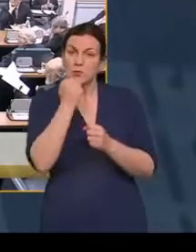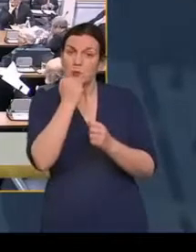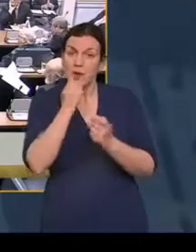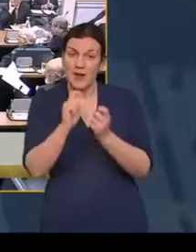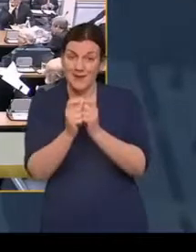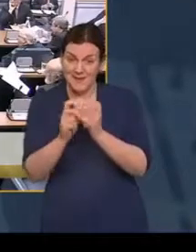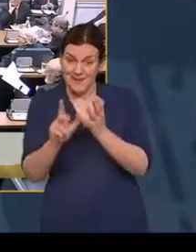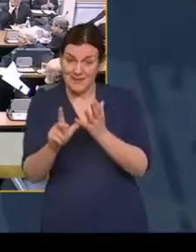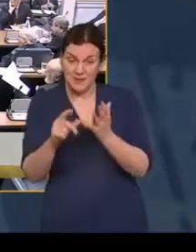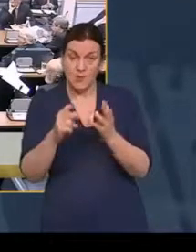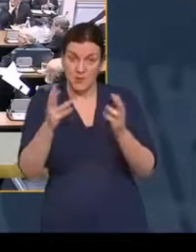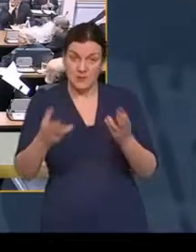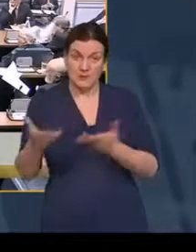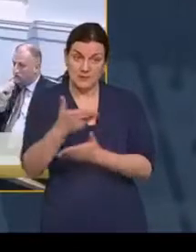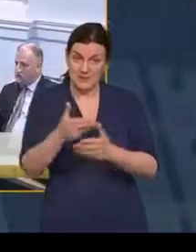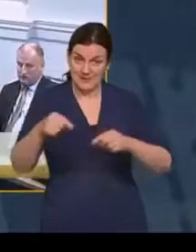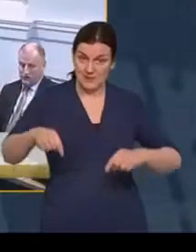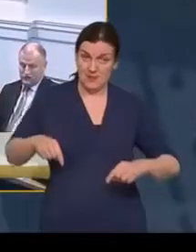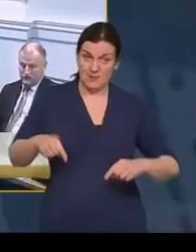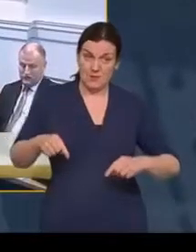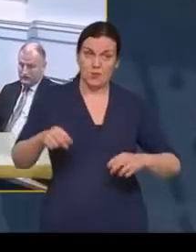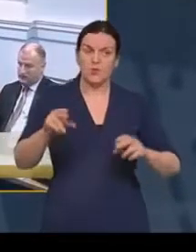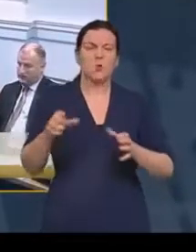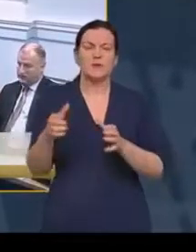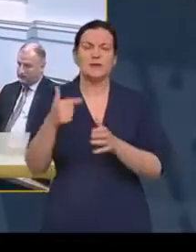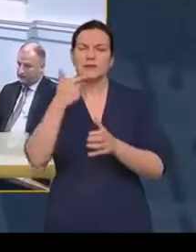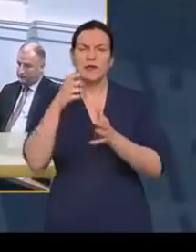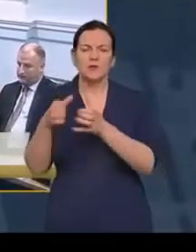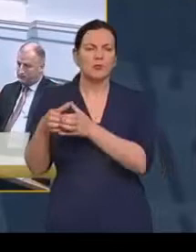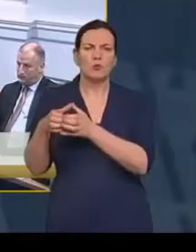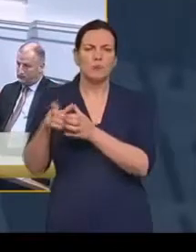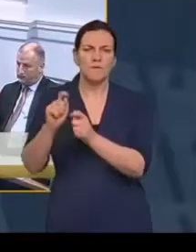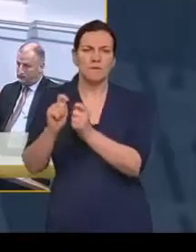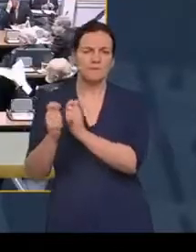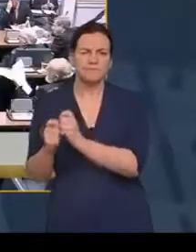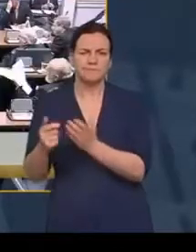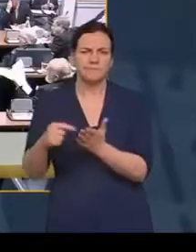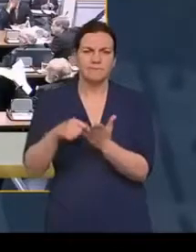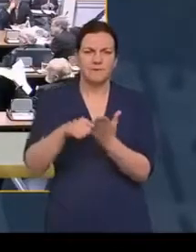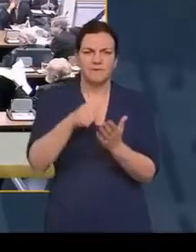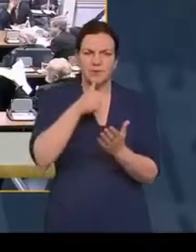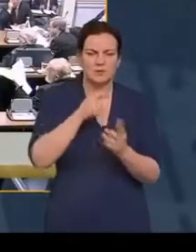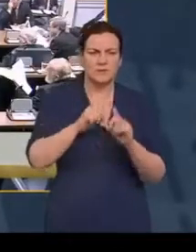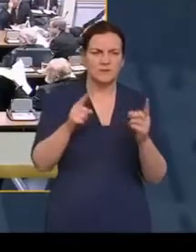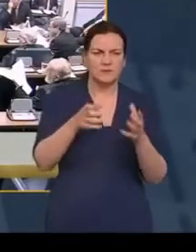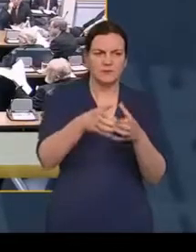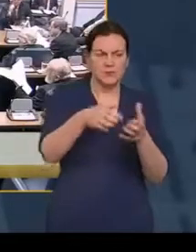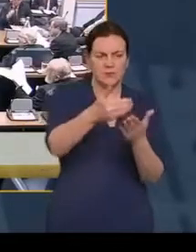is it being discussed? Yes. No, it's the second group. So, yeah.